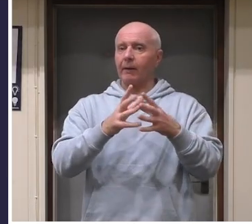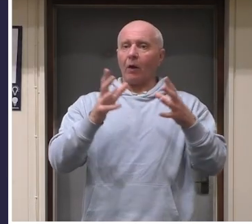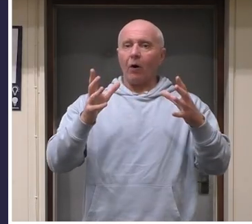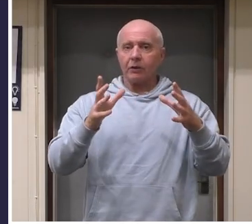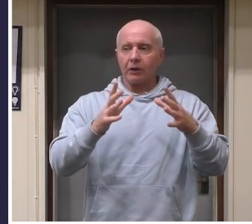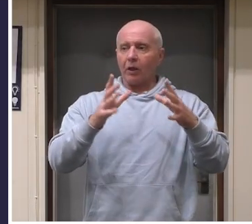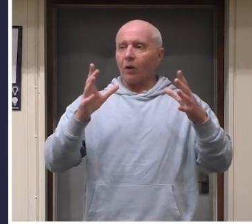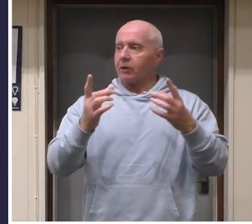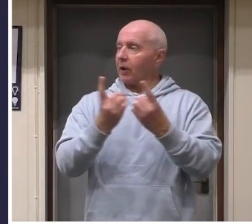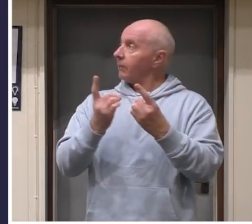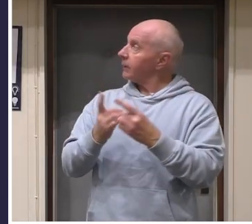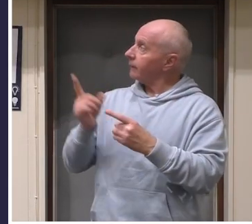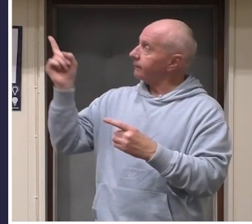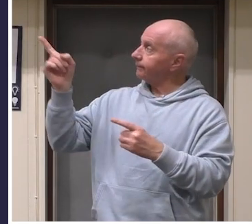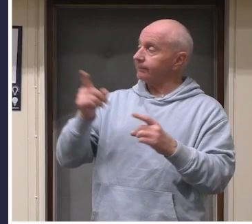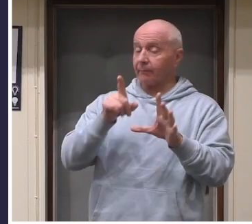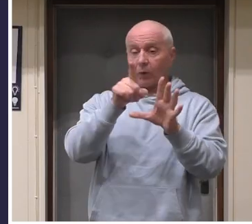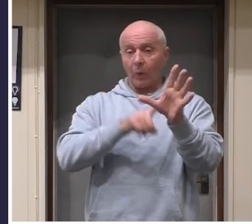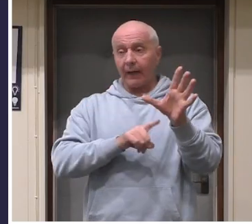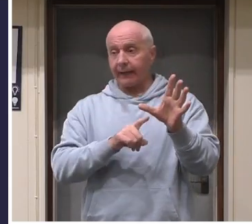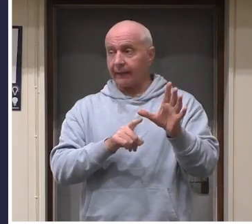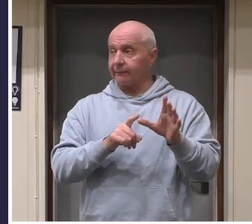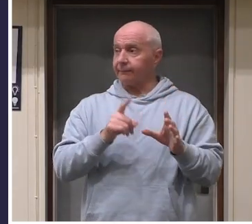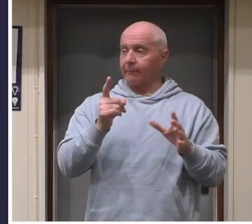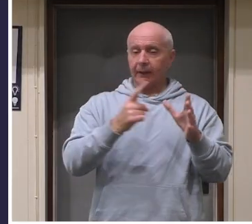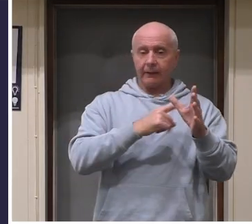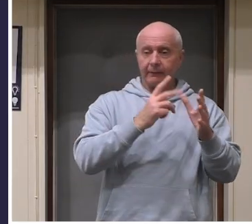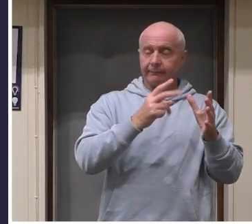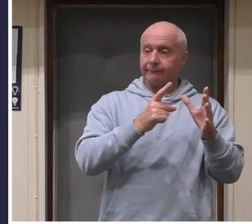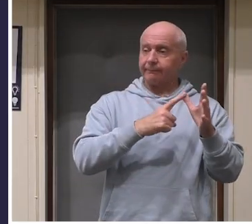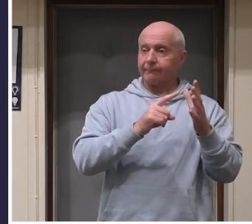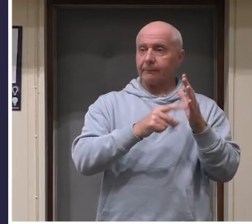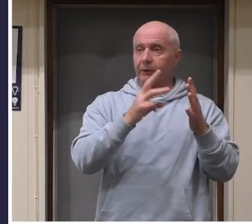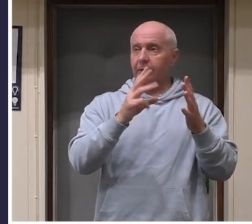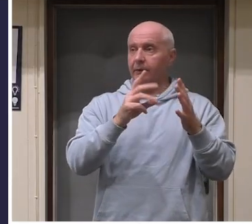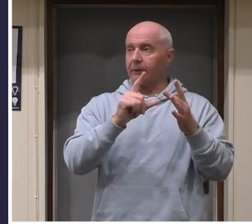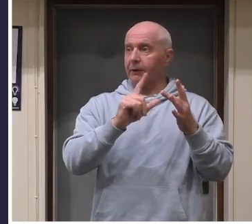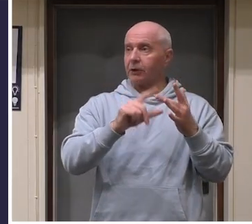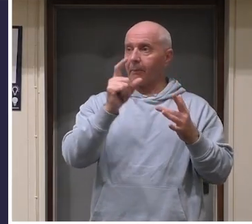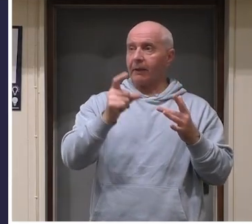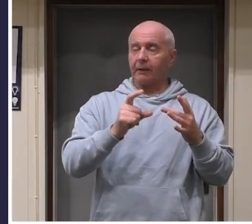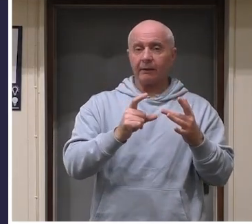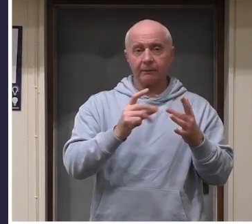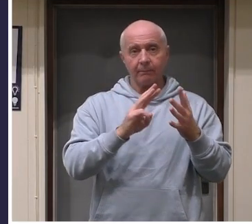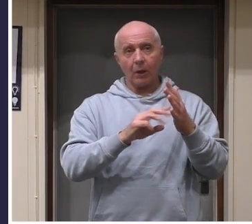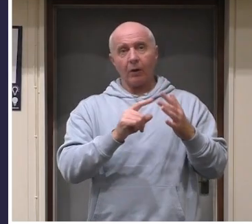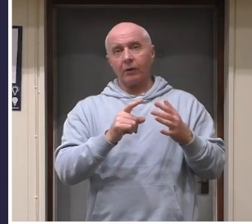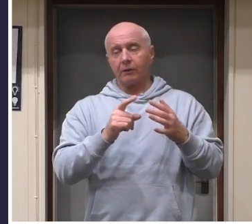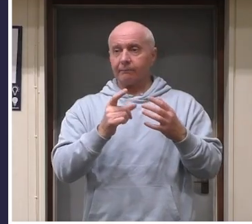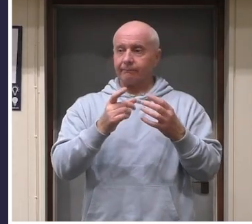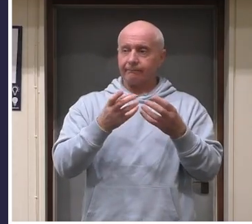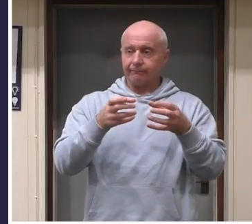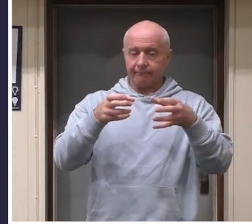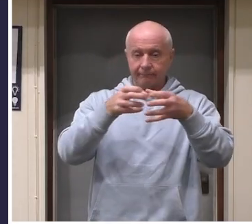on the y-axis on the scale, it's atomic mass units, where one atomic mass unit is the mass of a proton